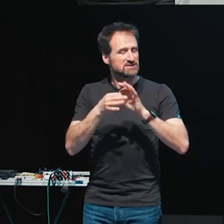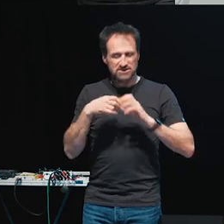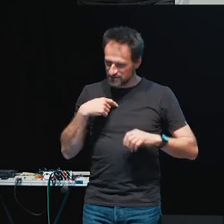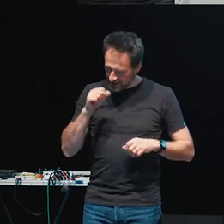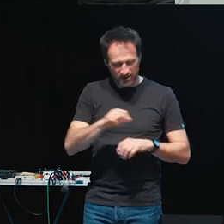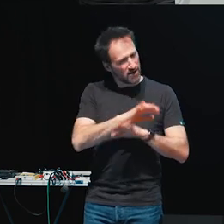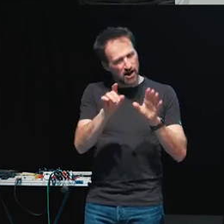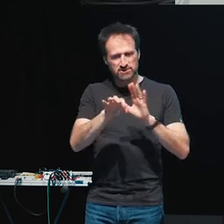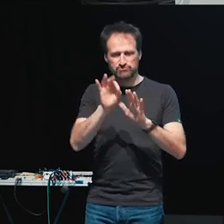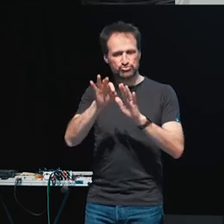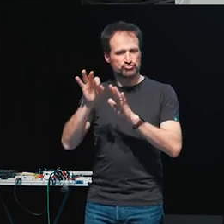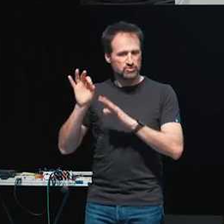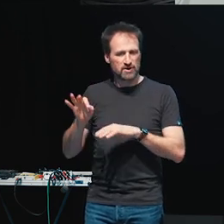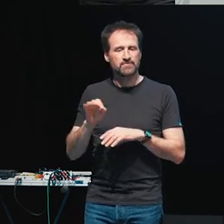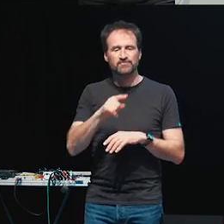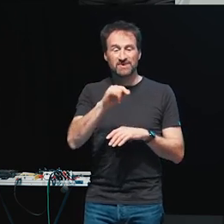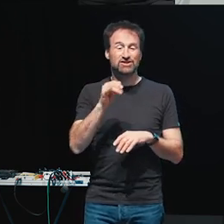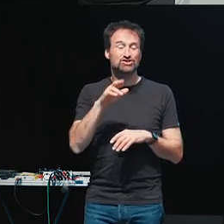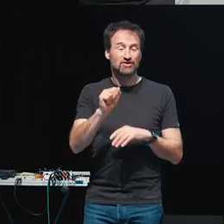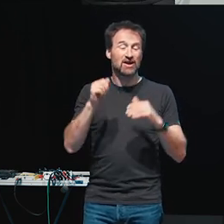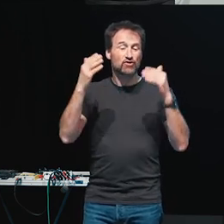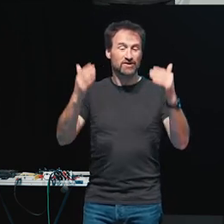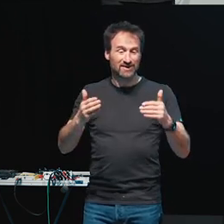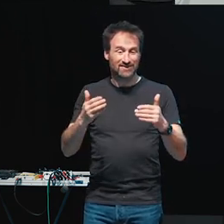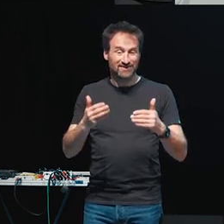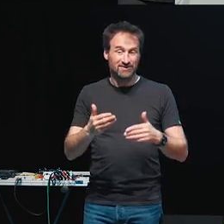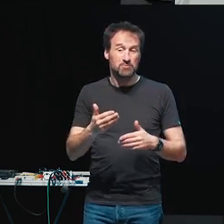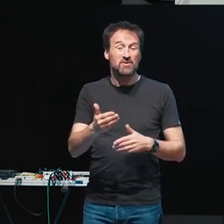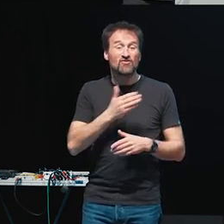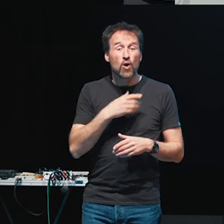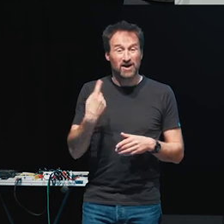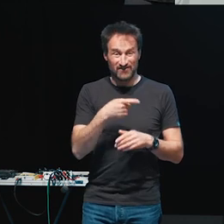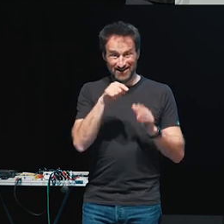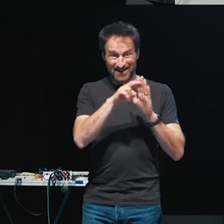apps in Jira frontend before introduction of this rule, which is very cool.